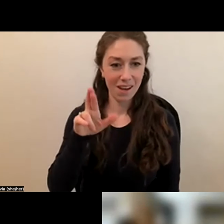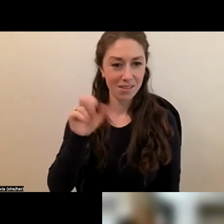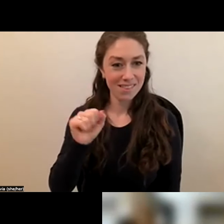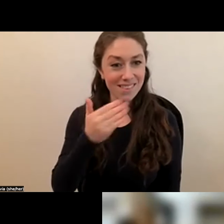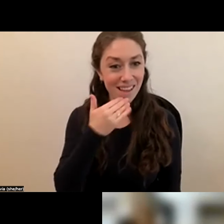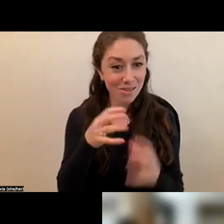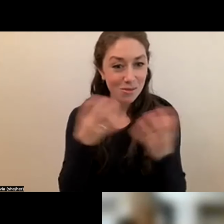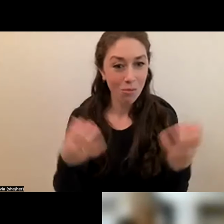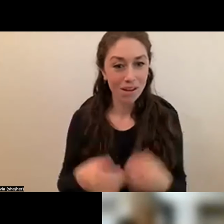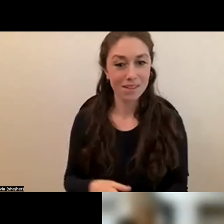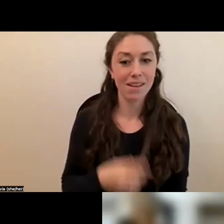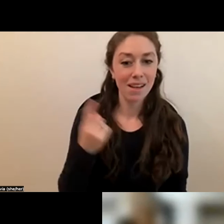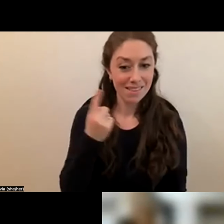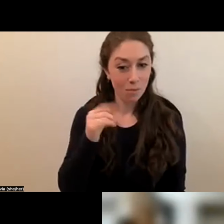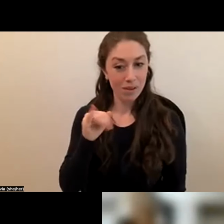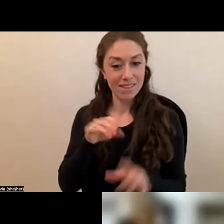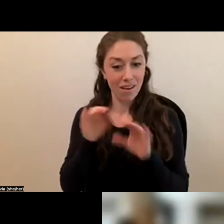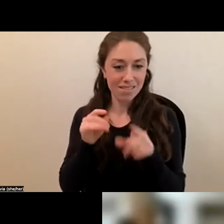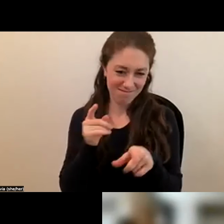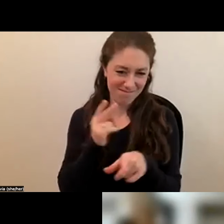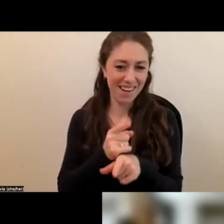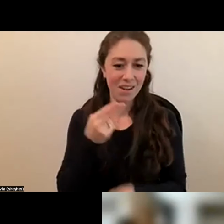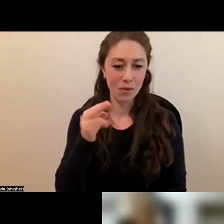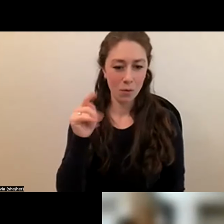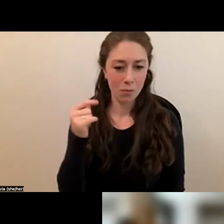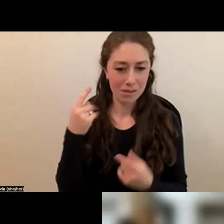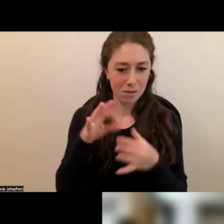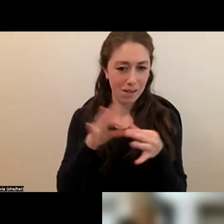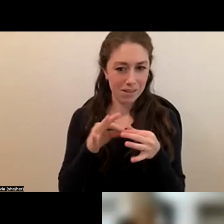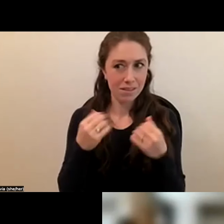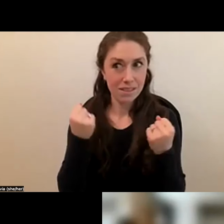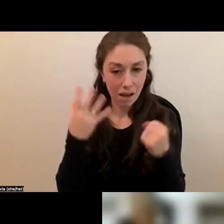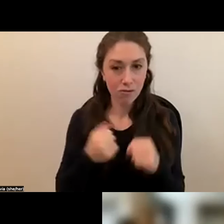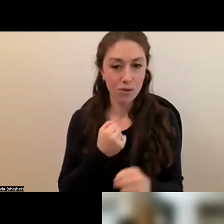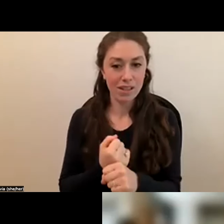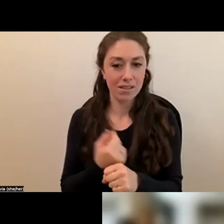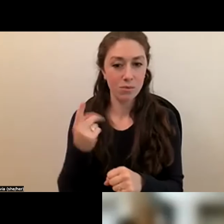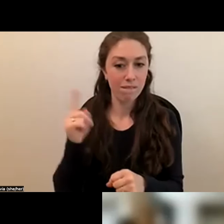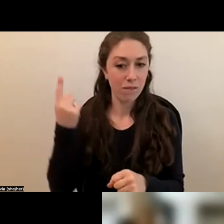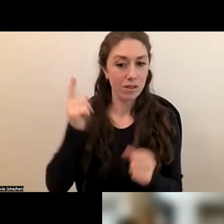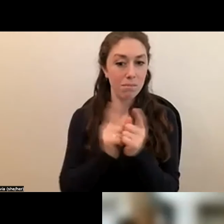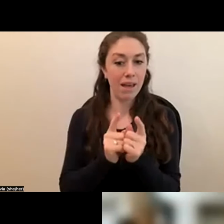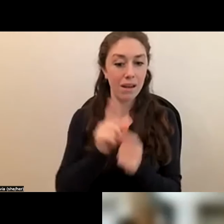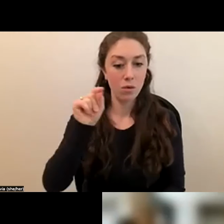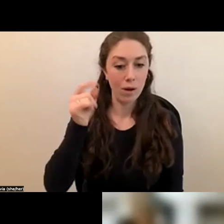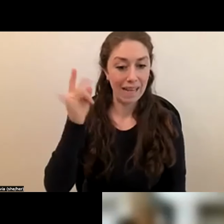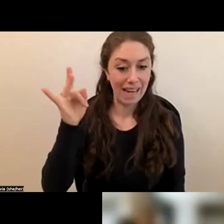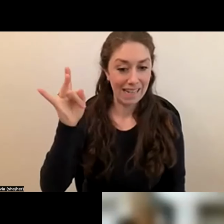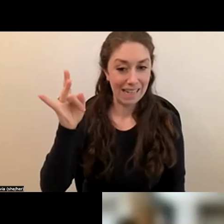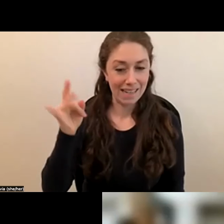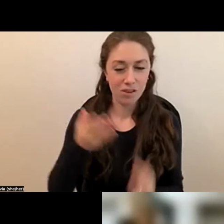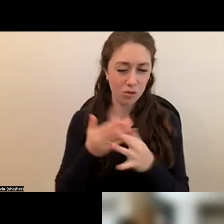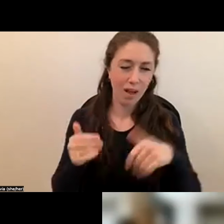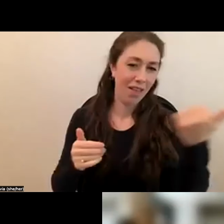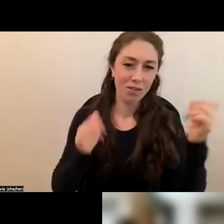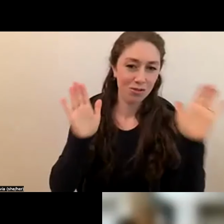Yes, so Somebody's Gone, as Hubert mentioned, we've been working on this film for several years. We first met in 2018 through another great artist named